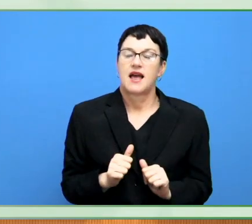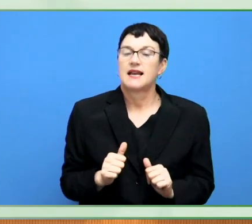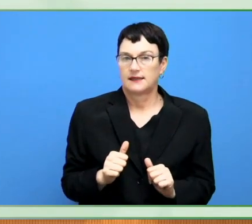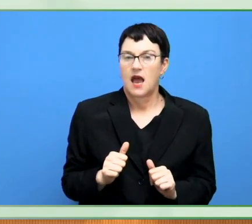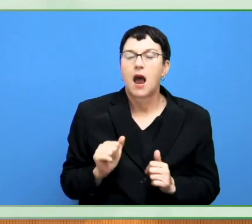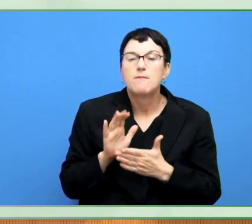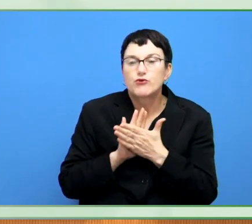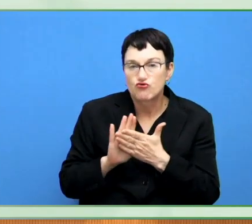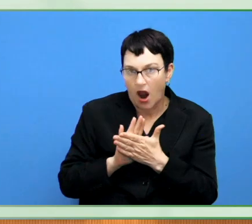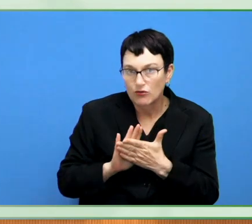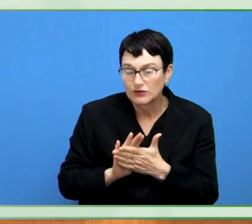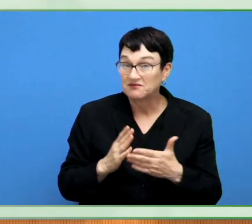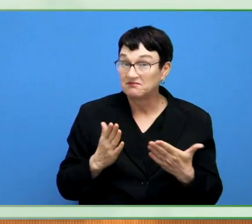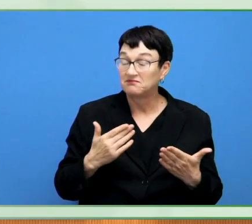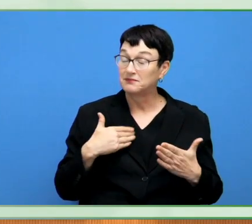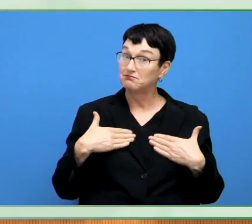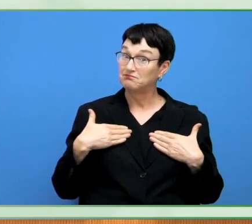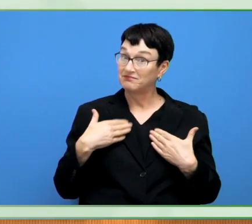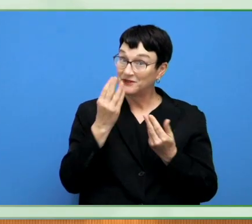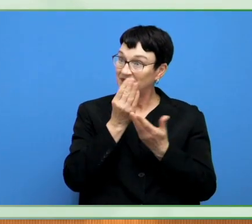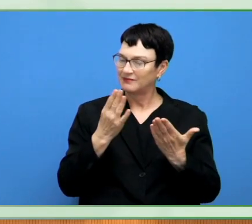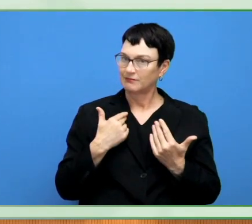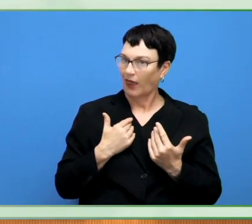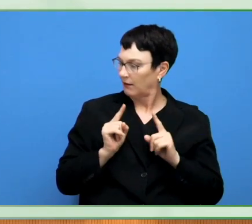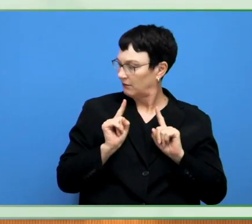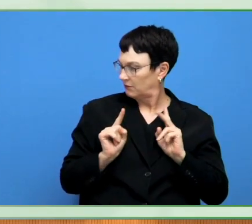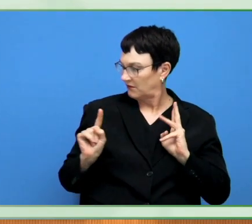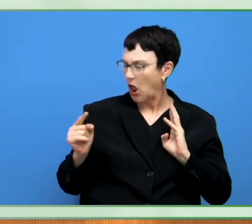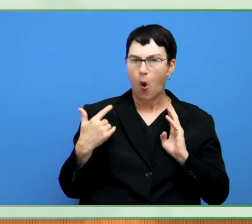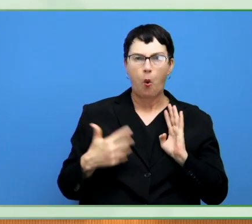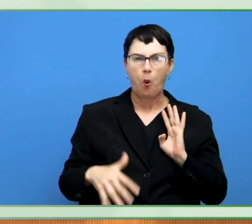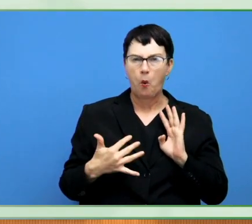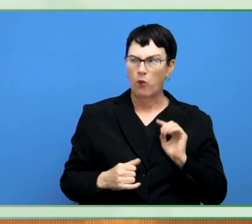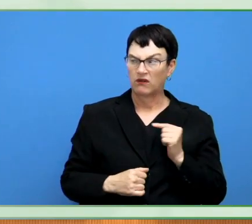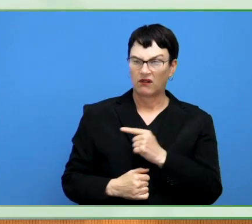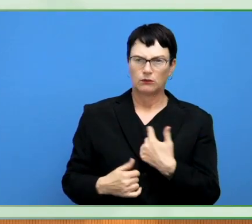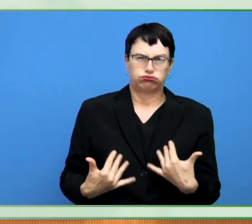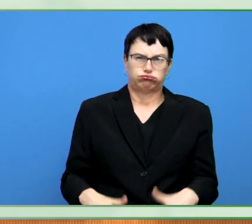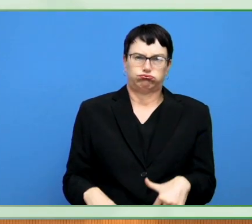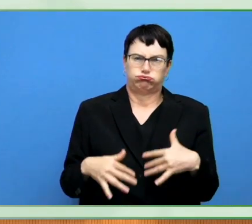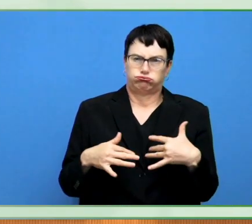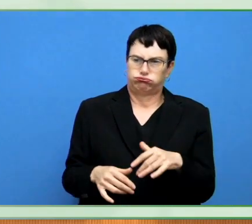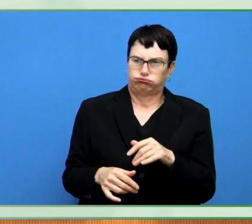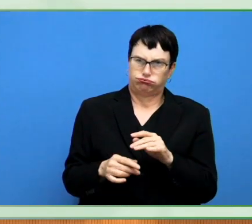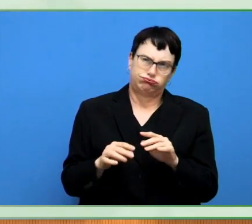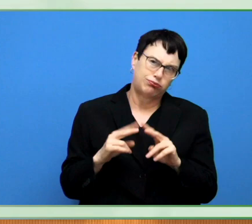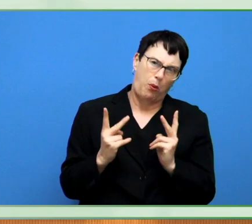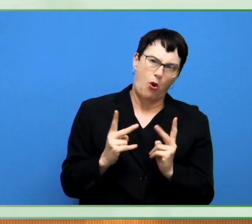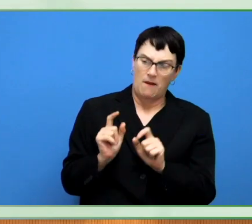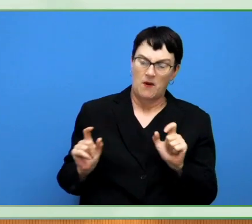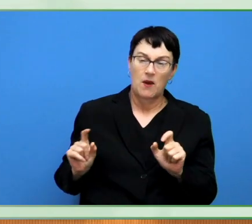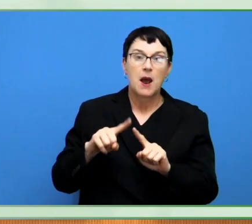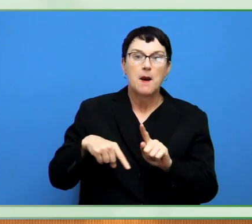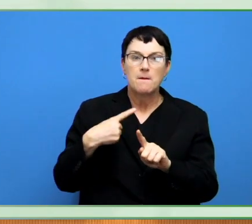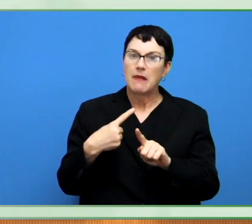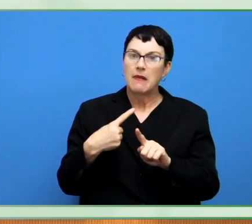today and sharing the stage with incredible change makers, not only here on this panel, but sharing this entire space with all of you, so thank